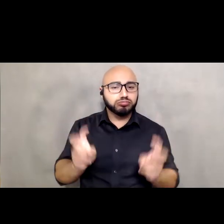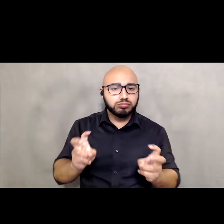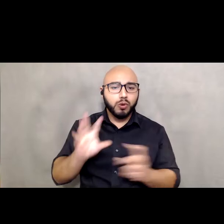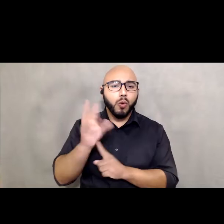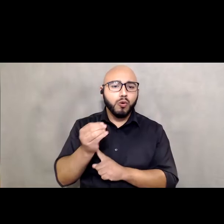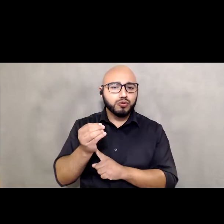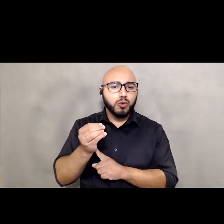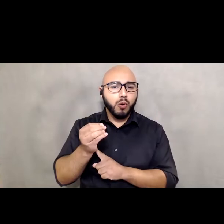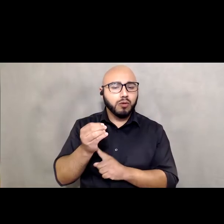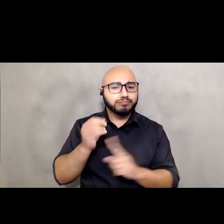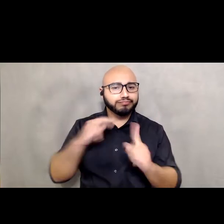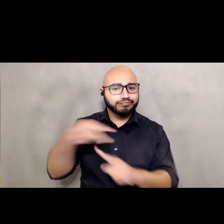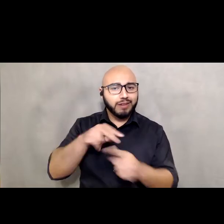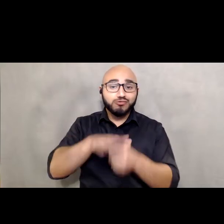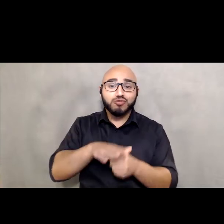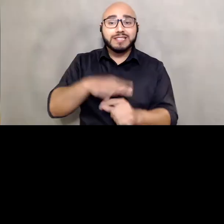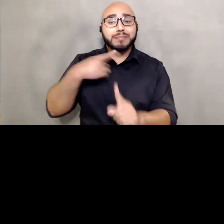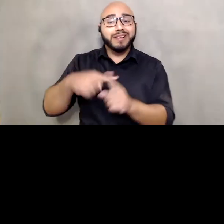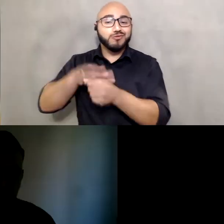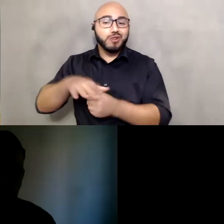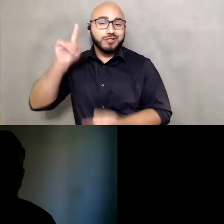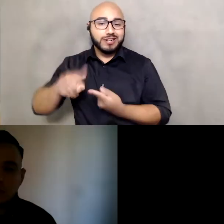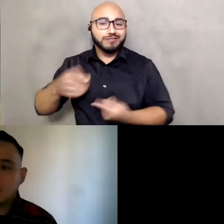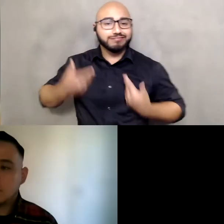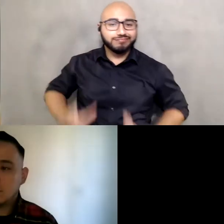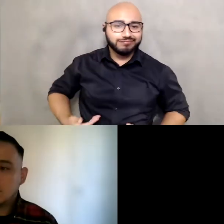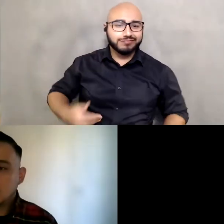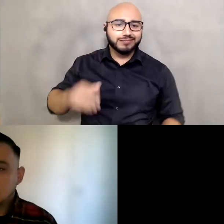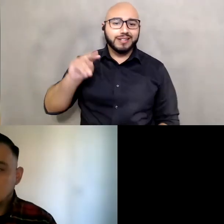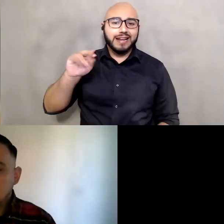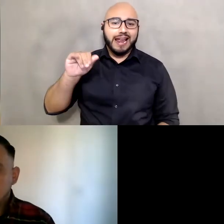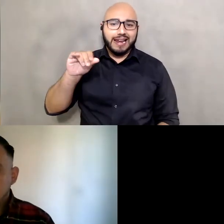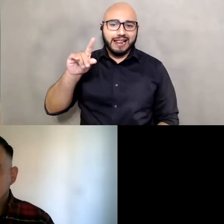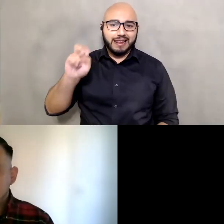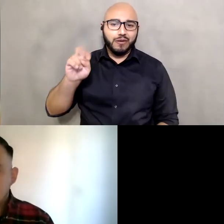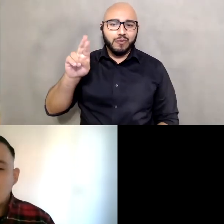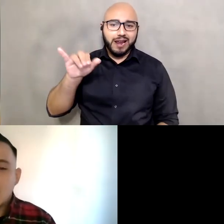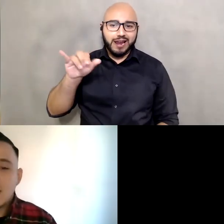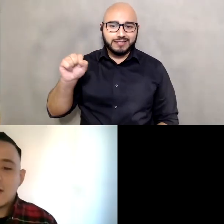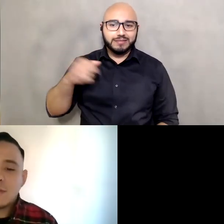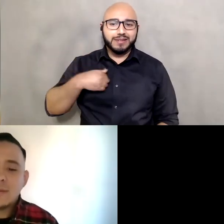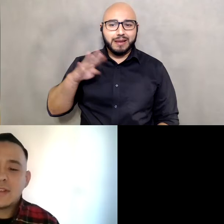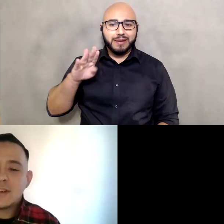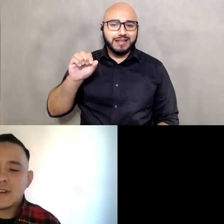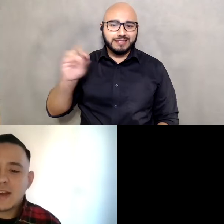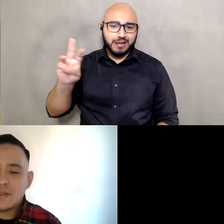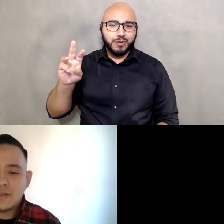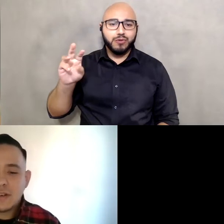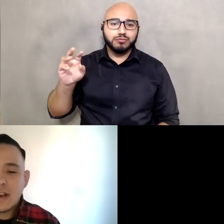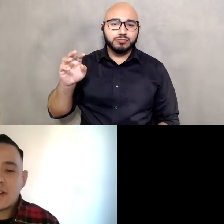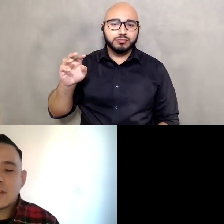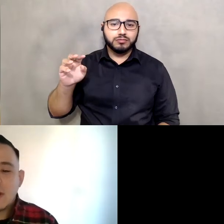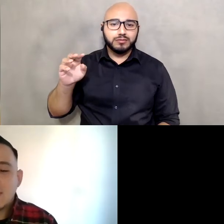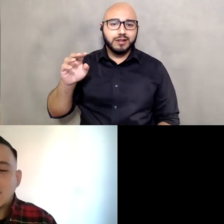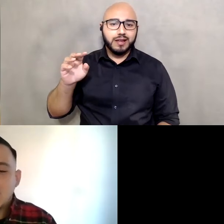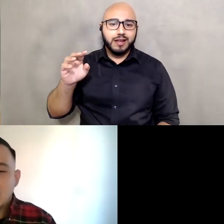stress reduction. My name is Nadalyn Reyes and I am an MSW intern at Fresno City College. Hello, my name is Enrique Mercado,